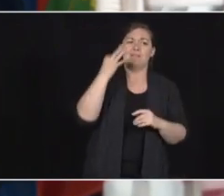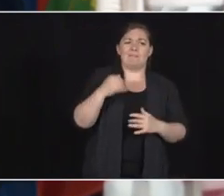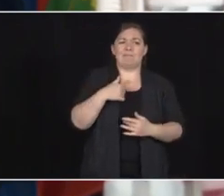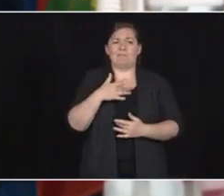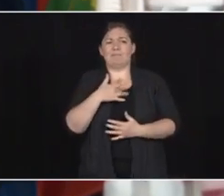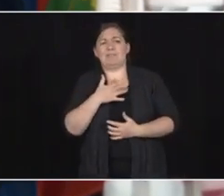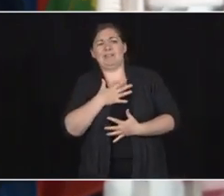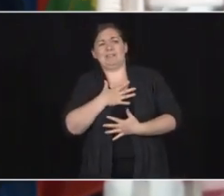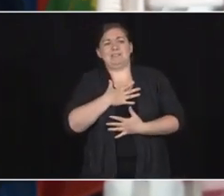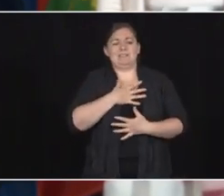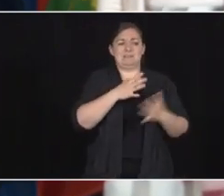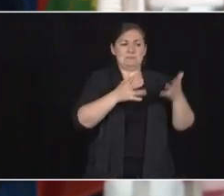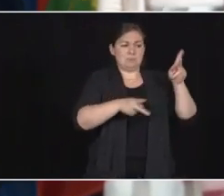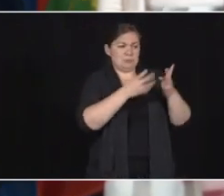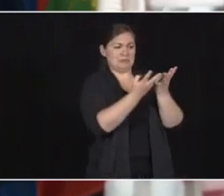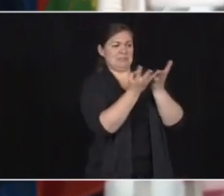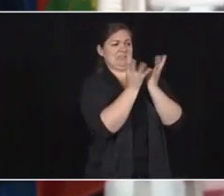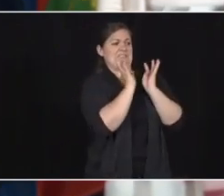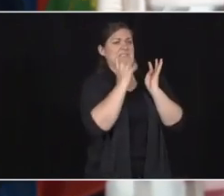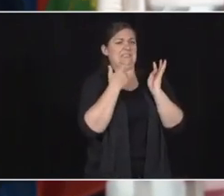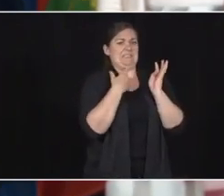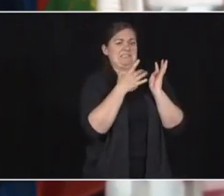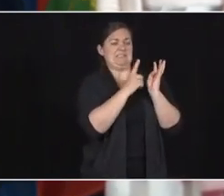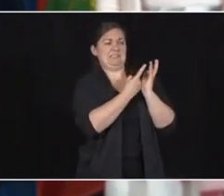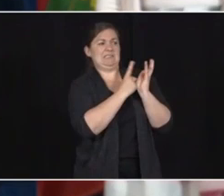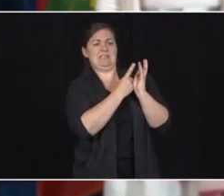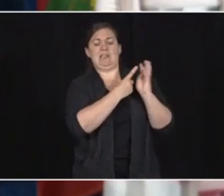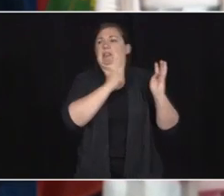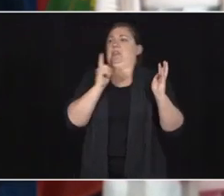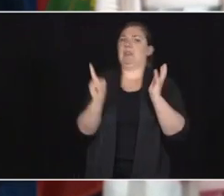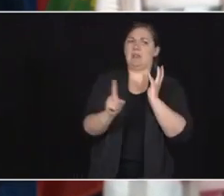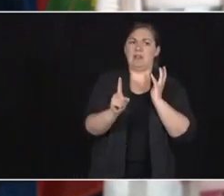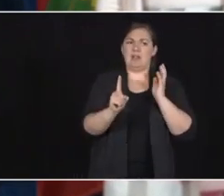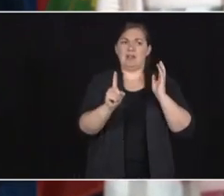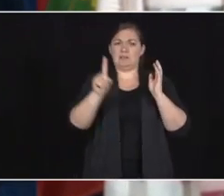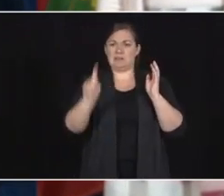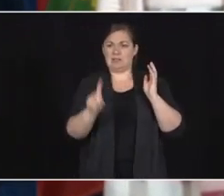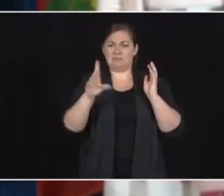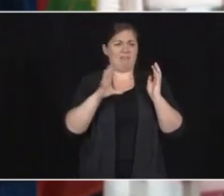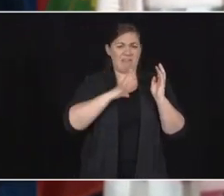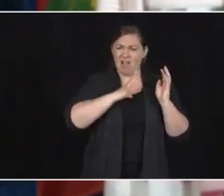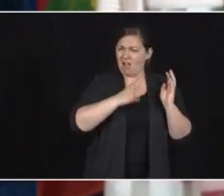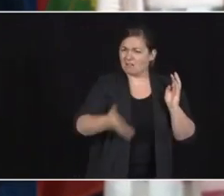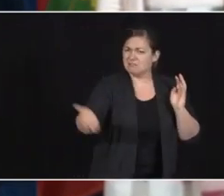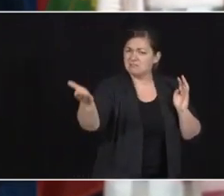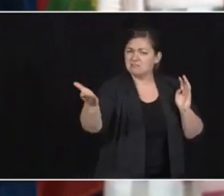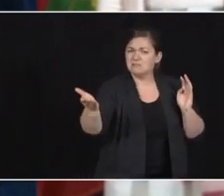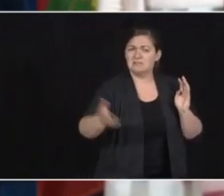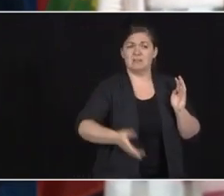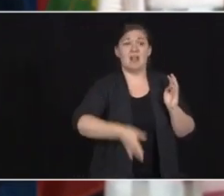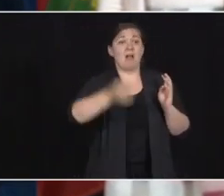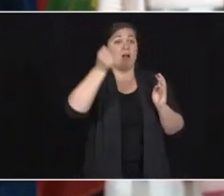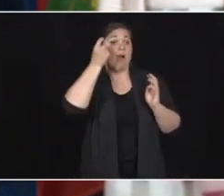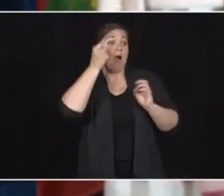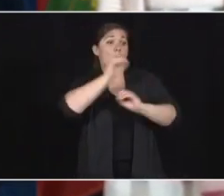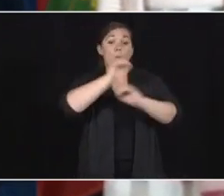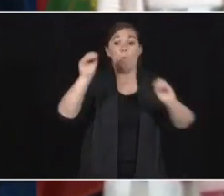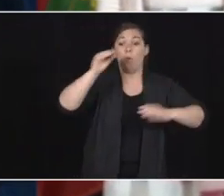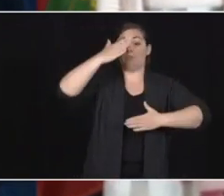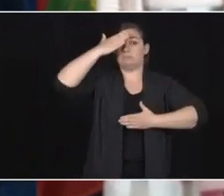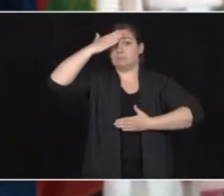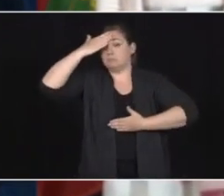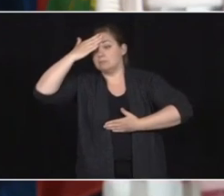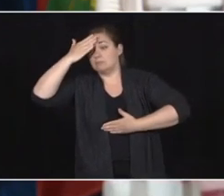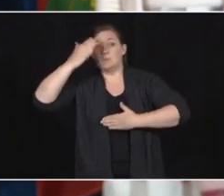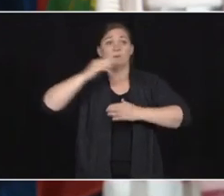that you might have COVID, and please go get tested. If you aren't showing symptoms, you're asymptomatic,